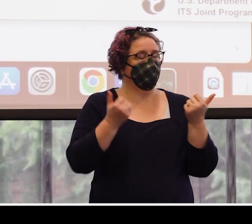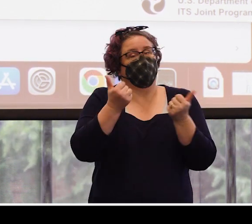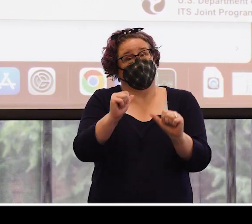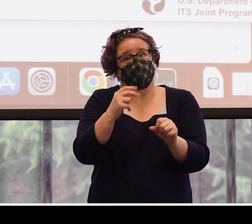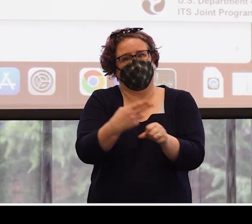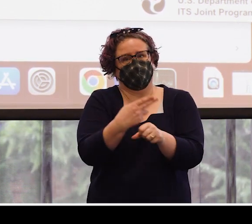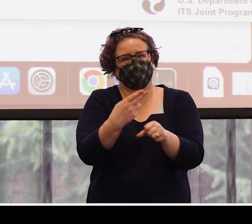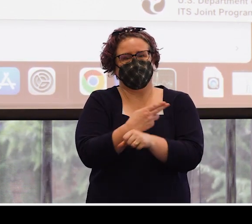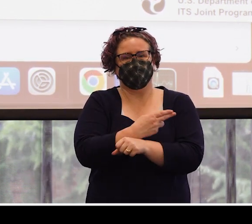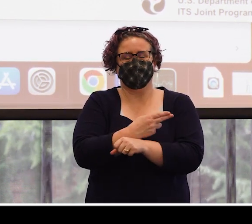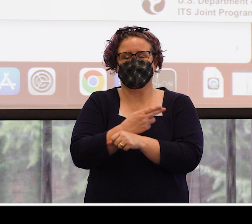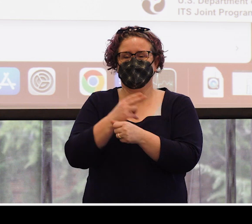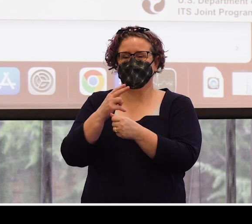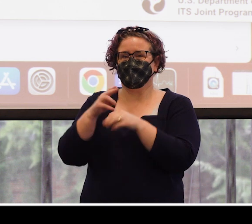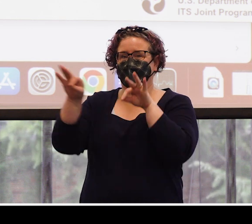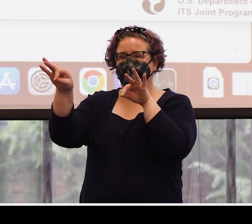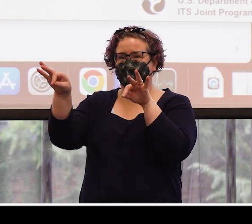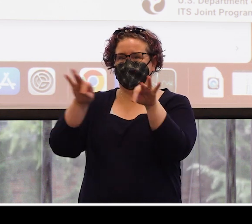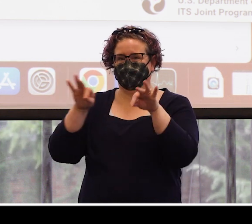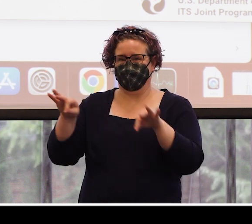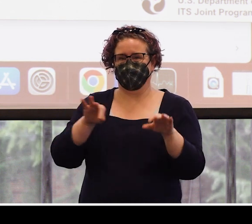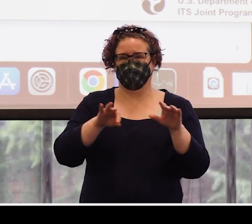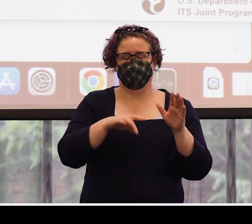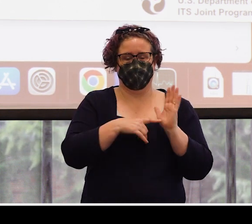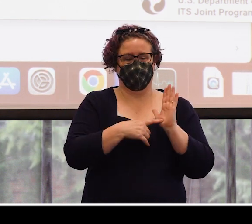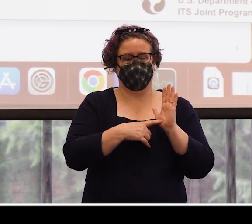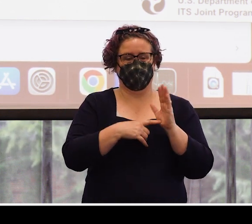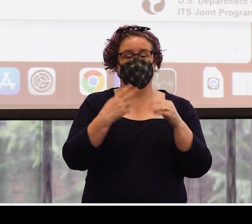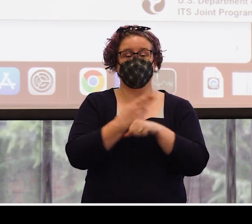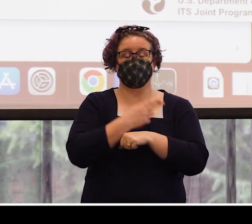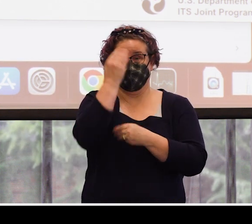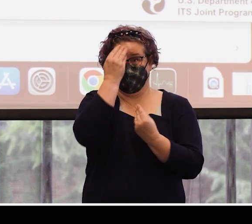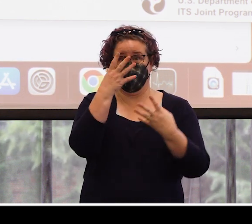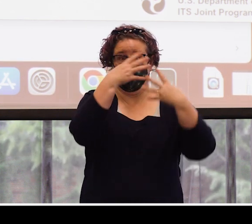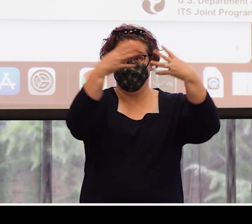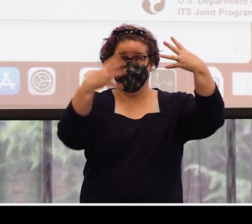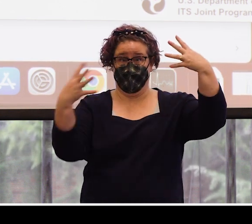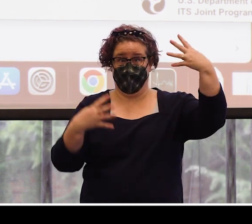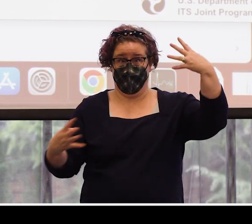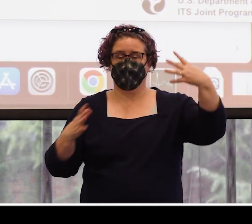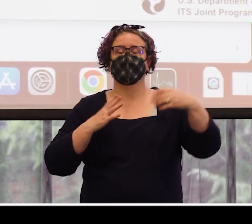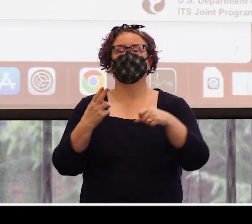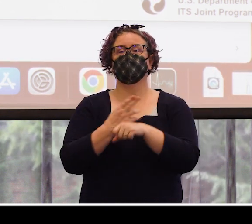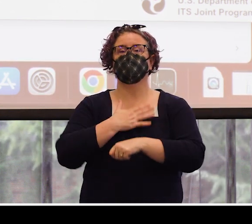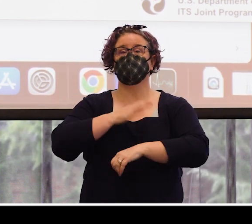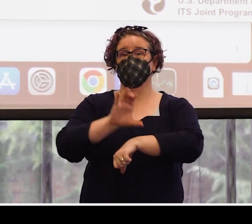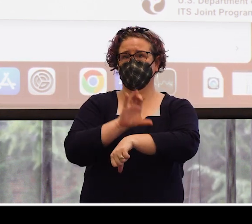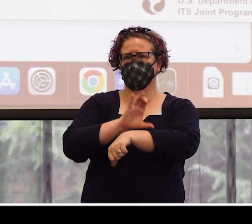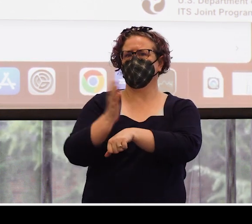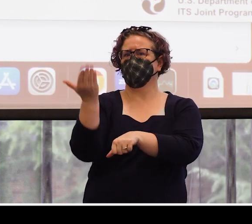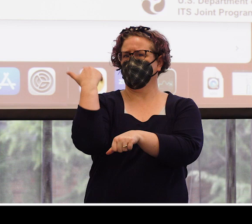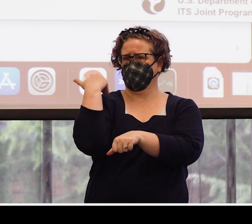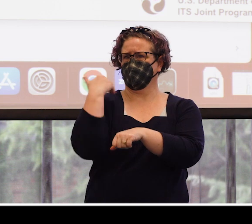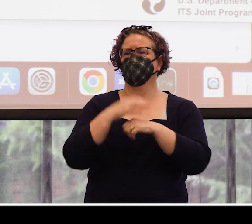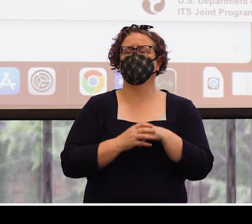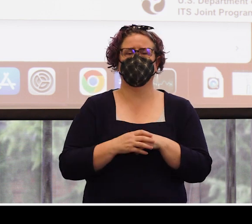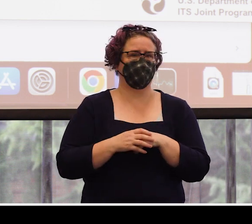trying to use the navigation feature by information hierarchy that I did on my computer a few days back.